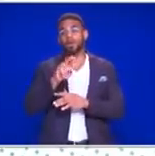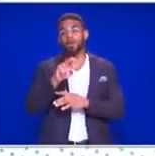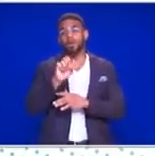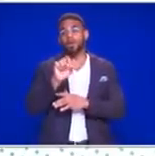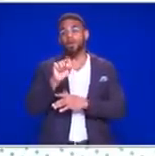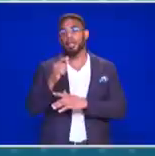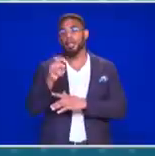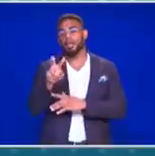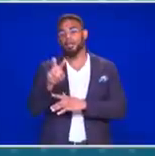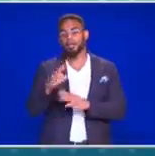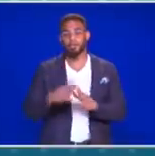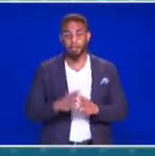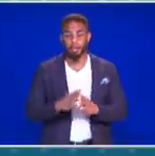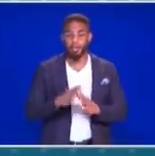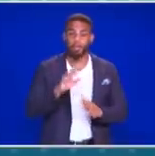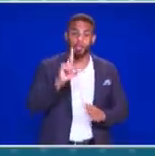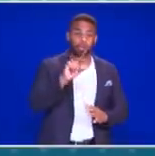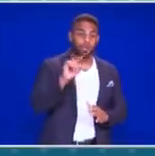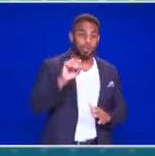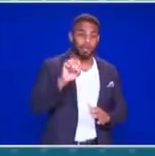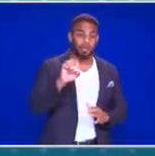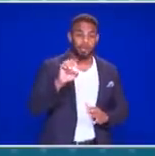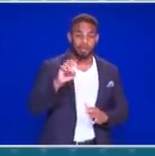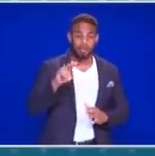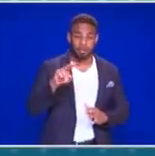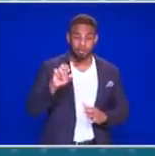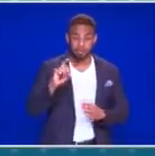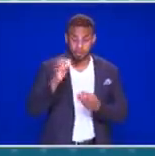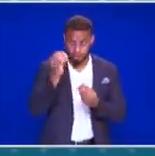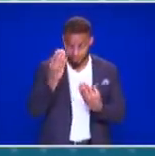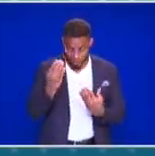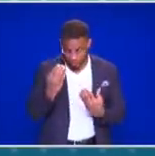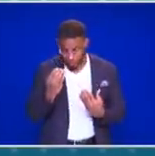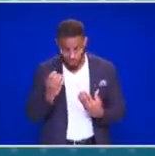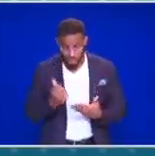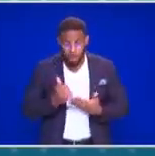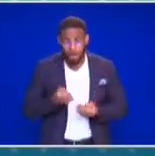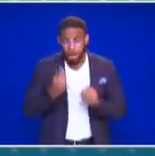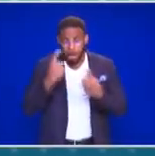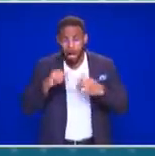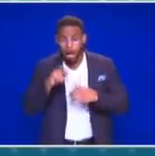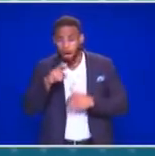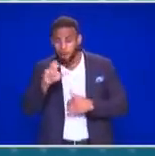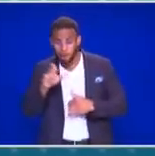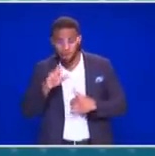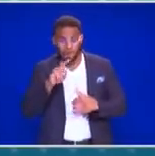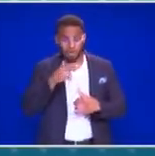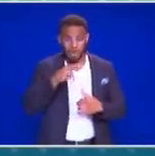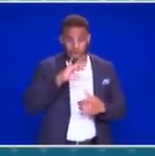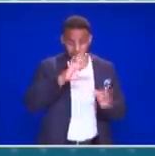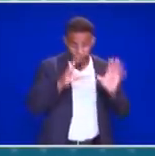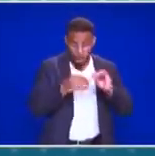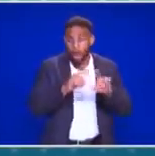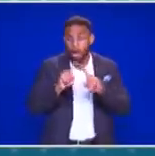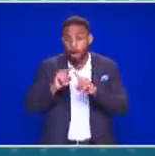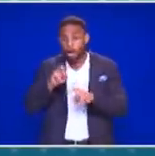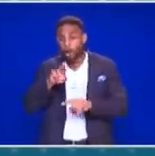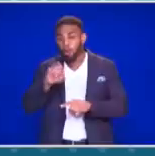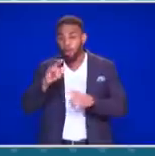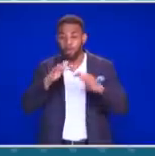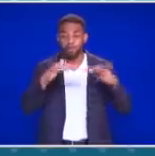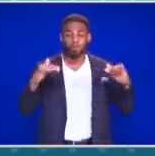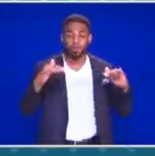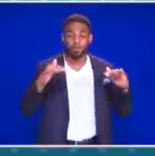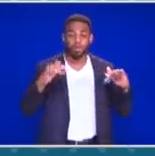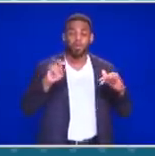census.gov. The 2020 census data enable us to understand how the racial and ethnic composition and the racial and ethnic